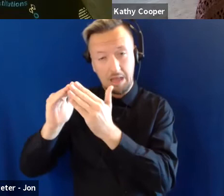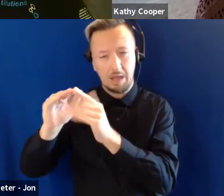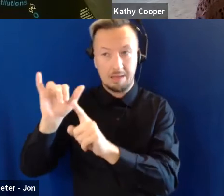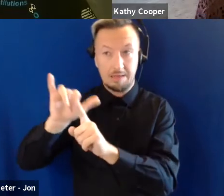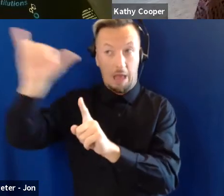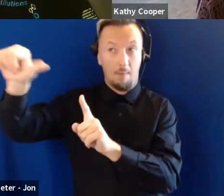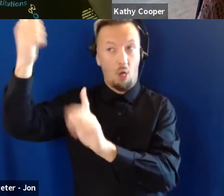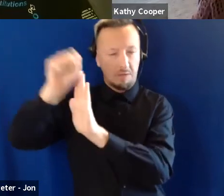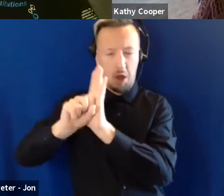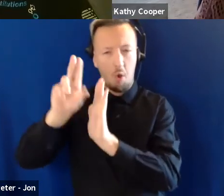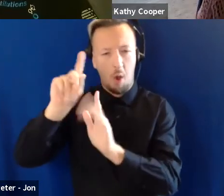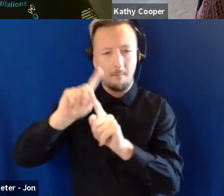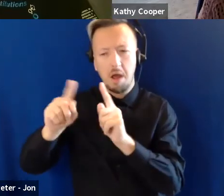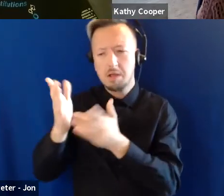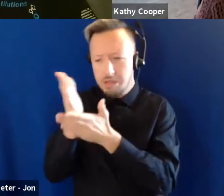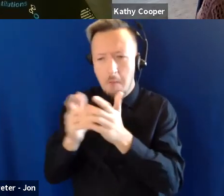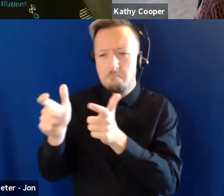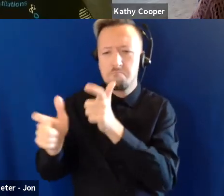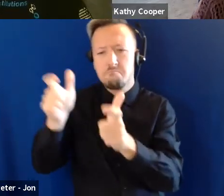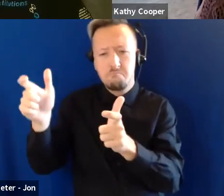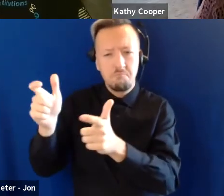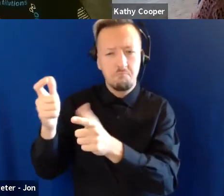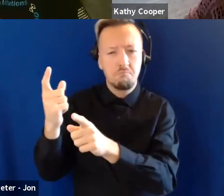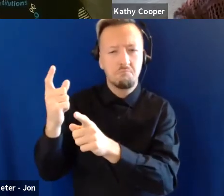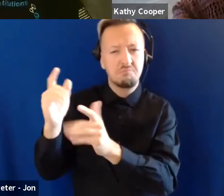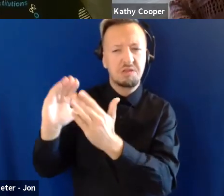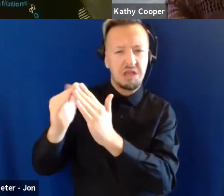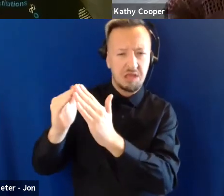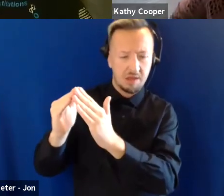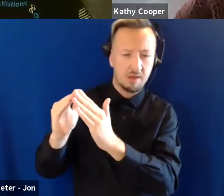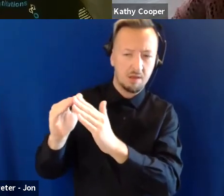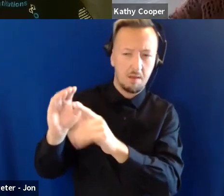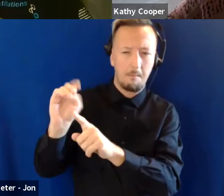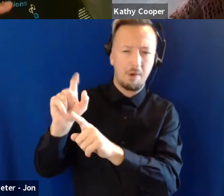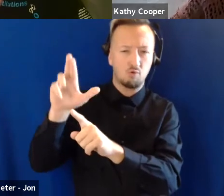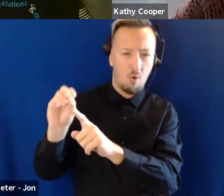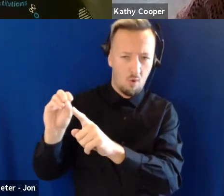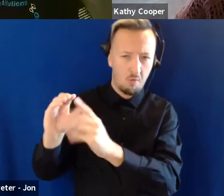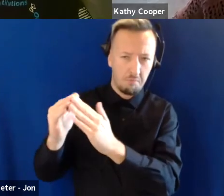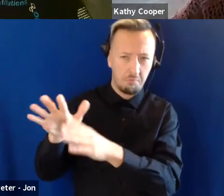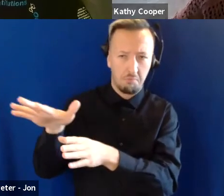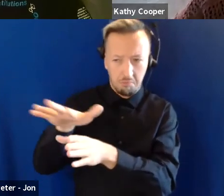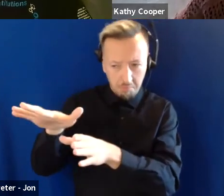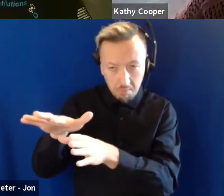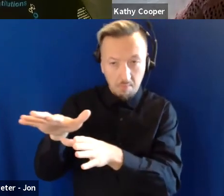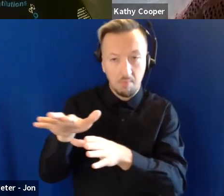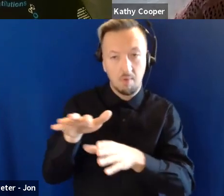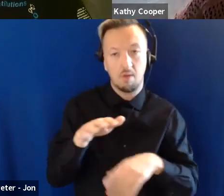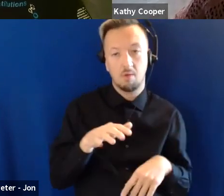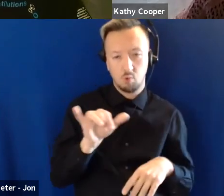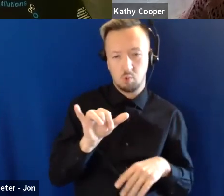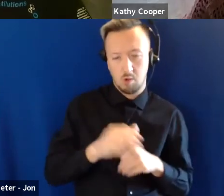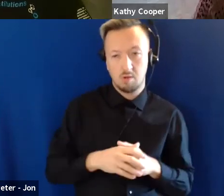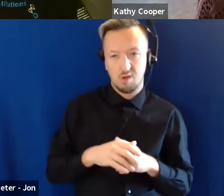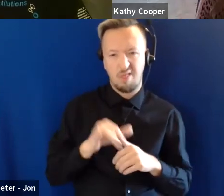but we have a couple of big metropolitan areas that some centers cover. So that's kind of where we're coming from